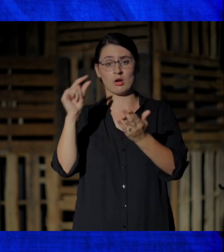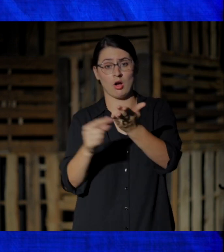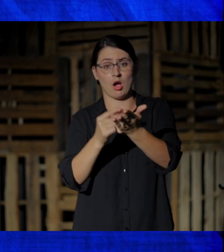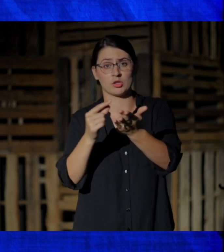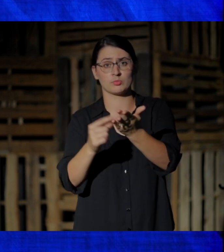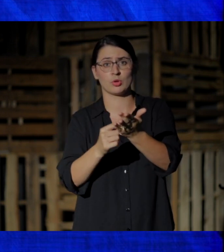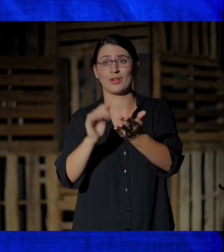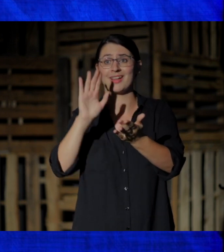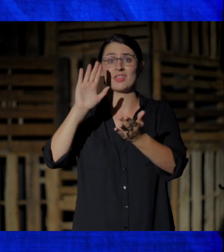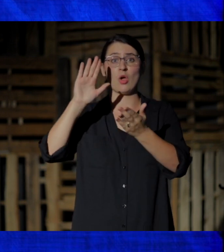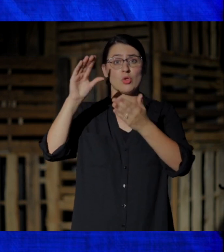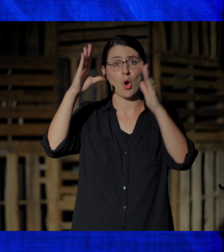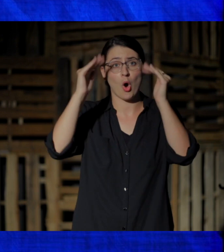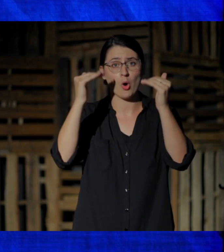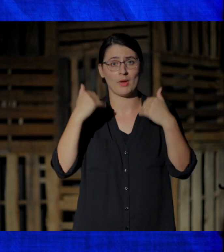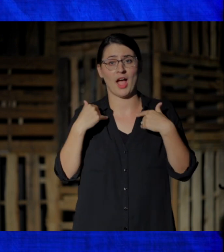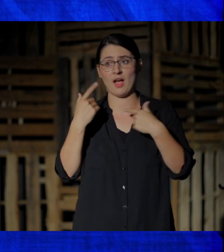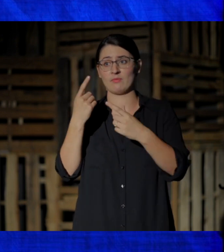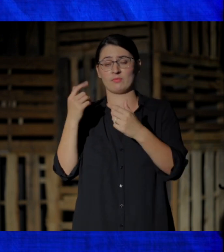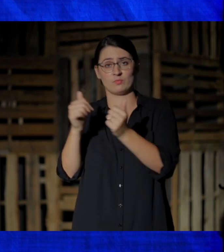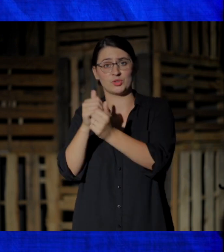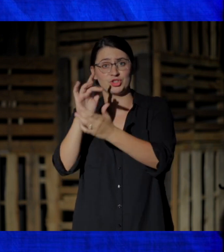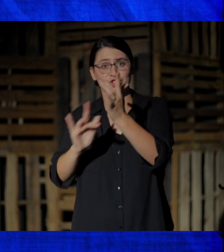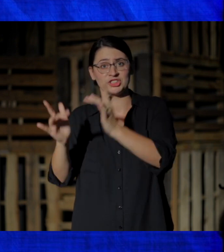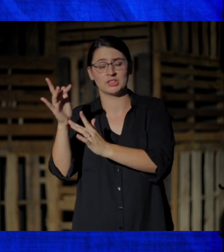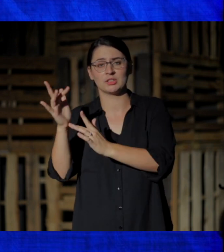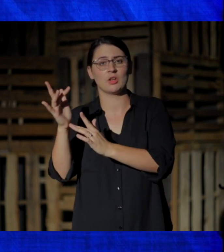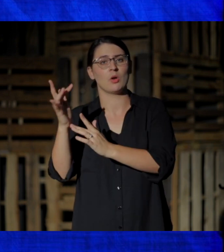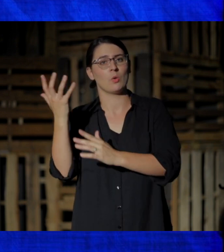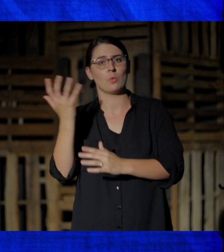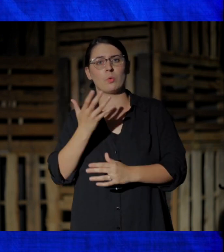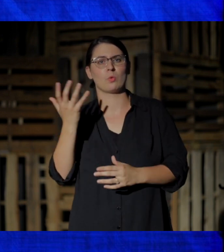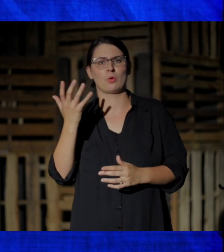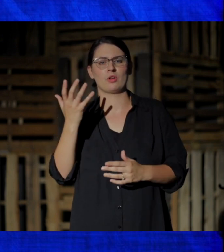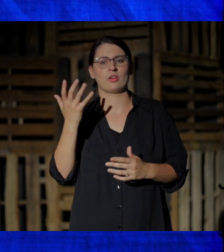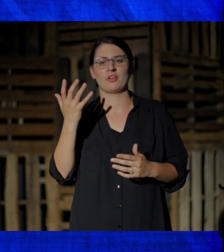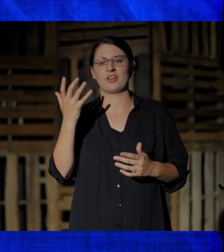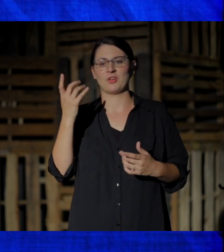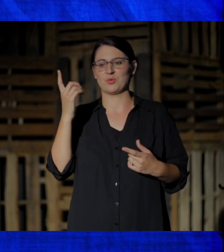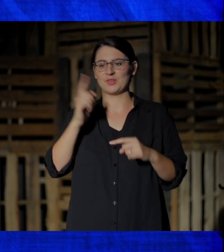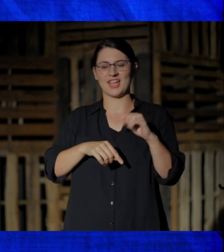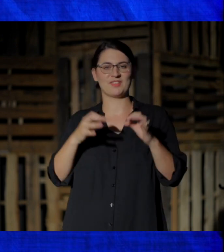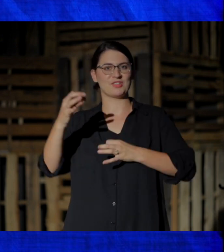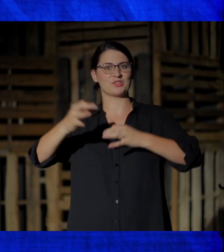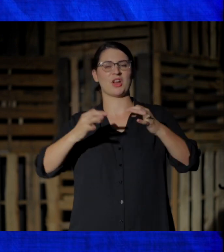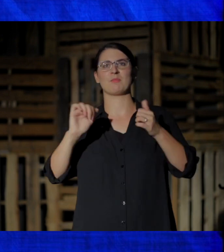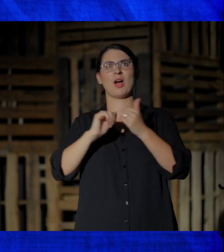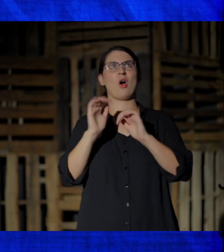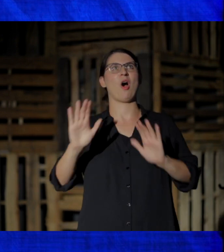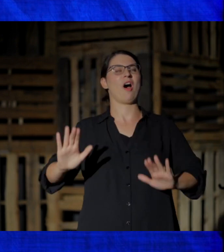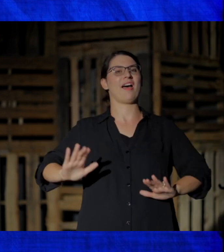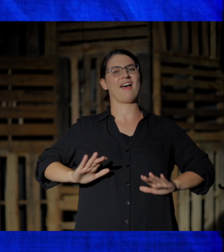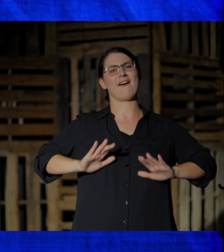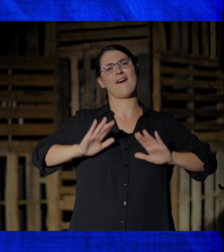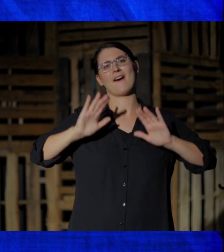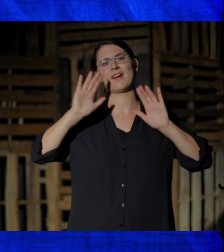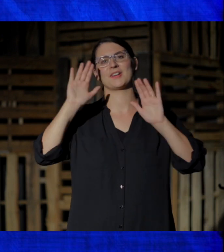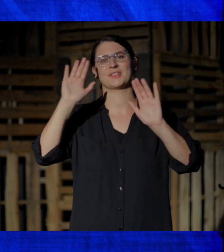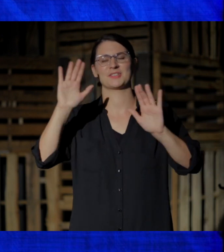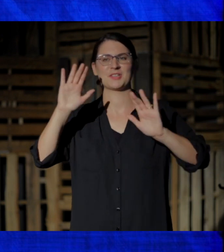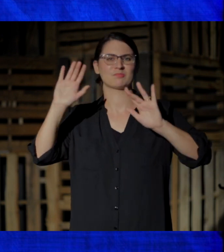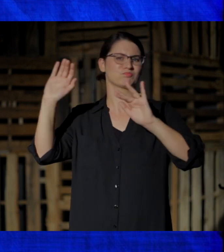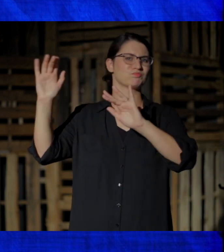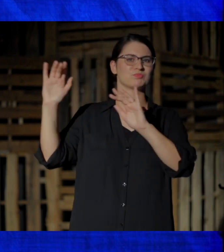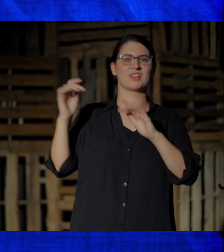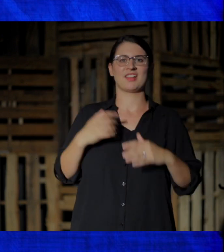to describe the awesomeness and the grandeur and the glory and the power and the majesty. And there are no words to